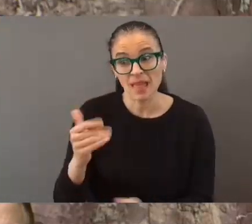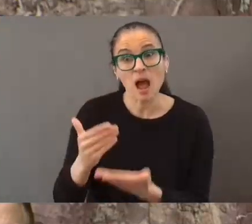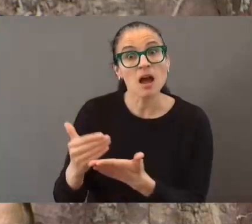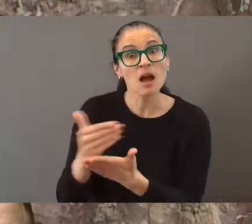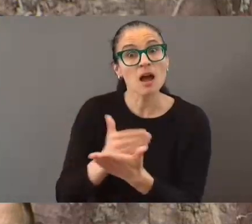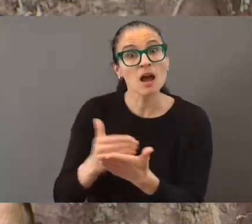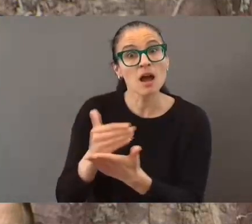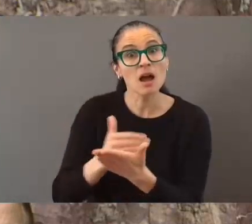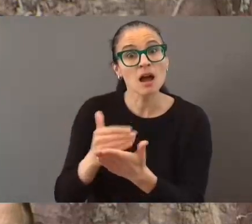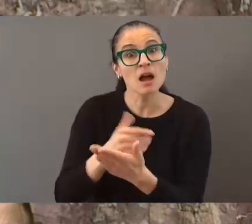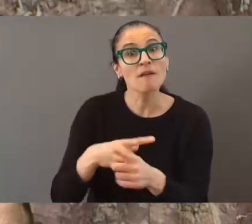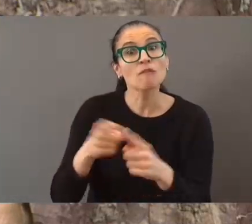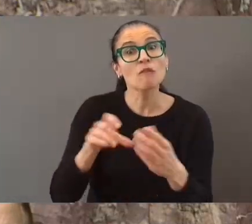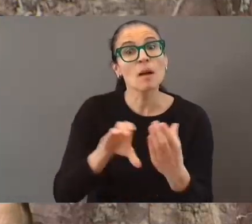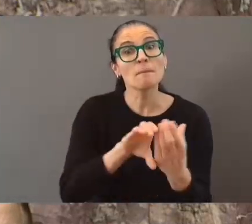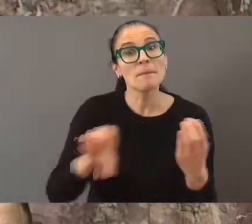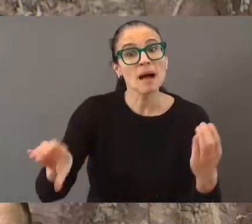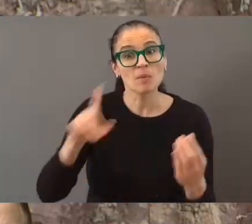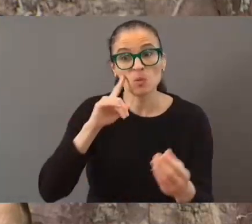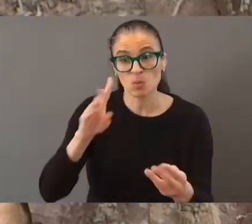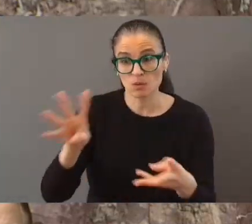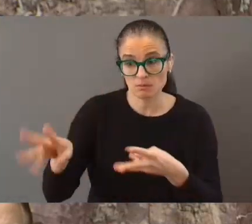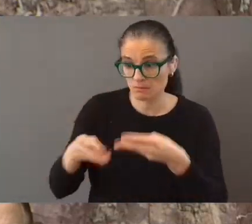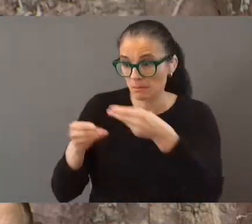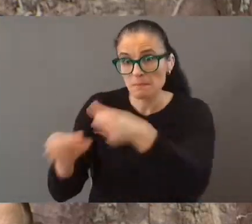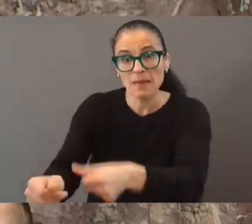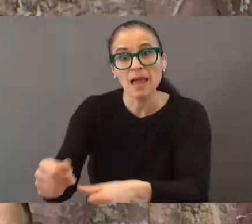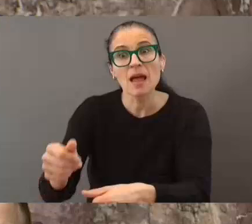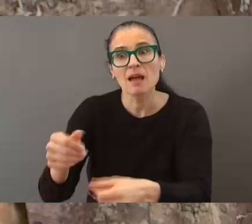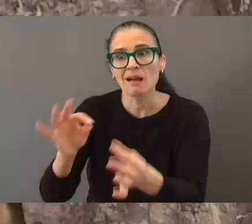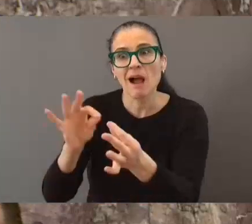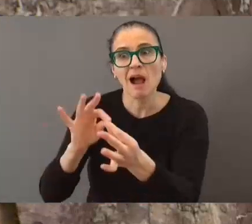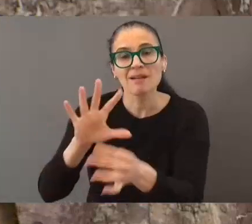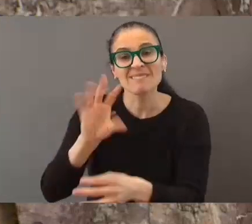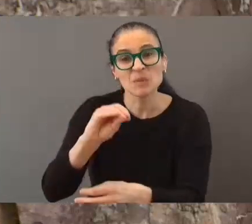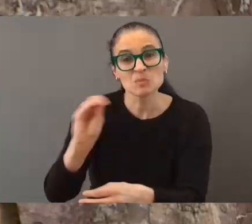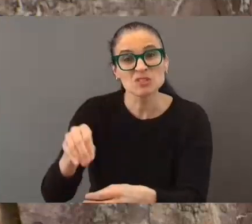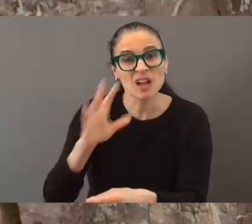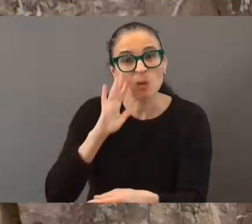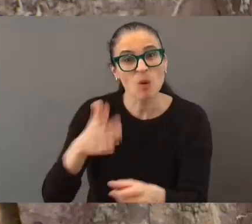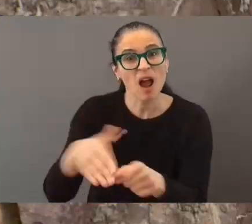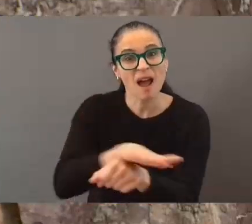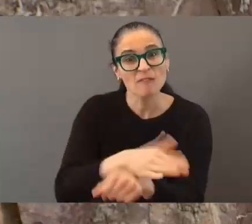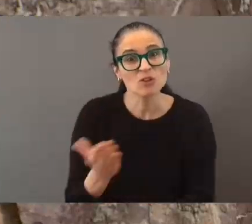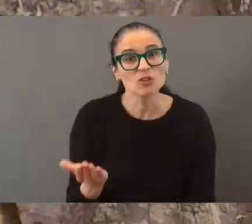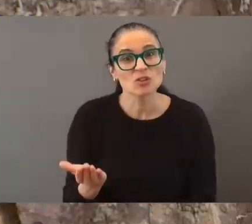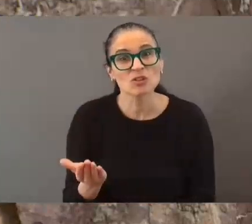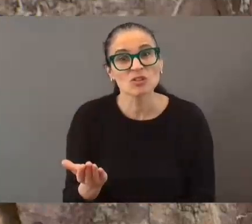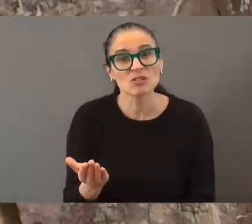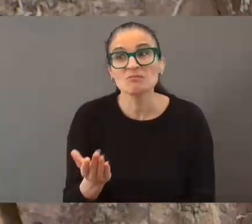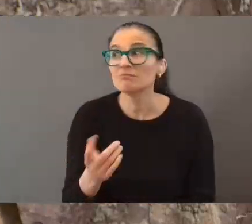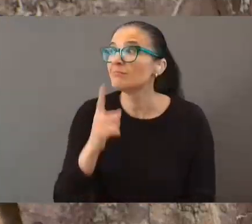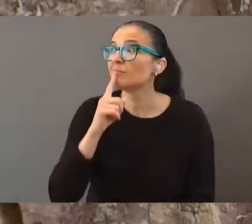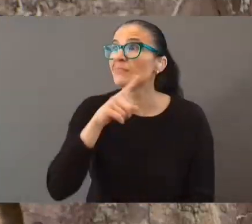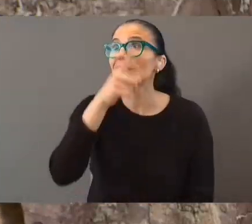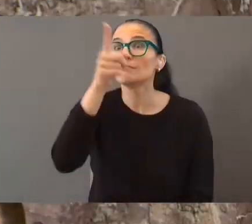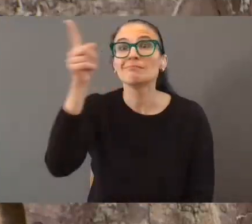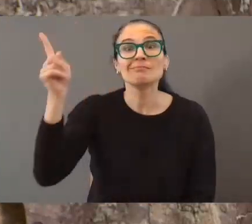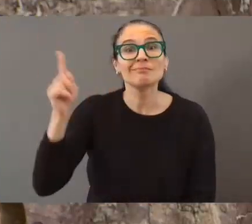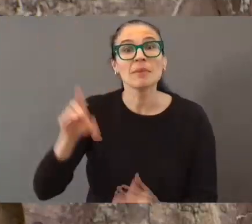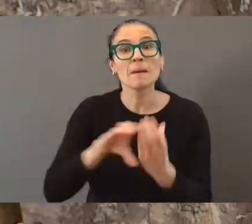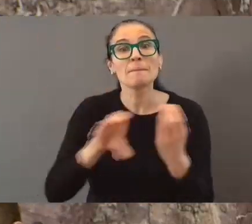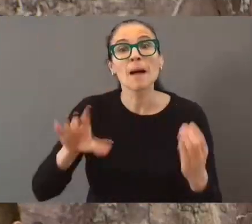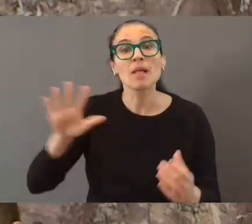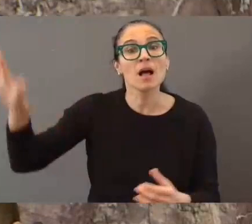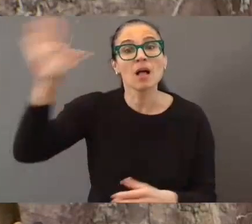pipeline, 50%, which is unlike any other pipeline in the world. So it's truly our pipeline, paid for in large measure by